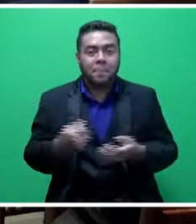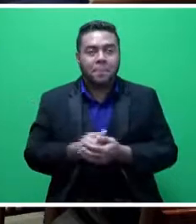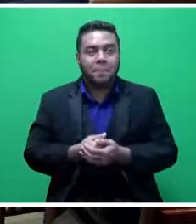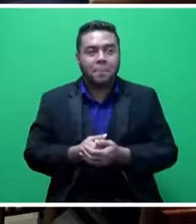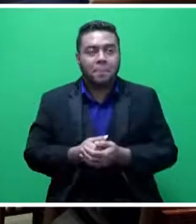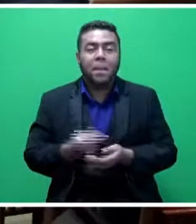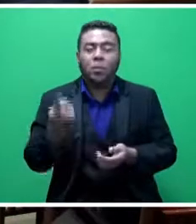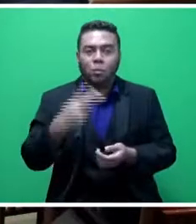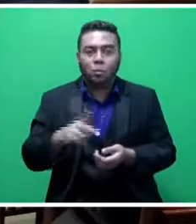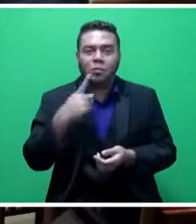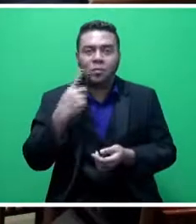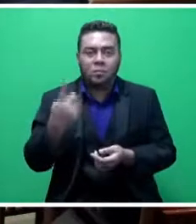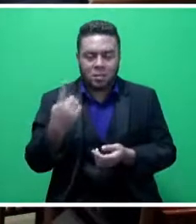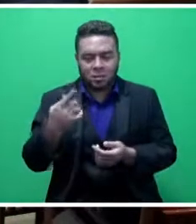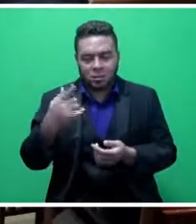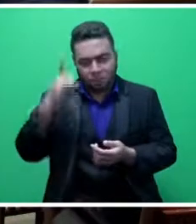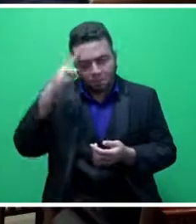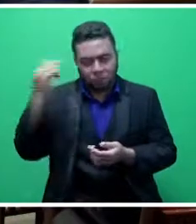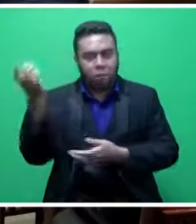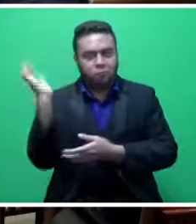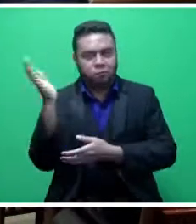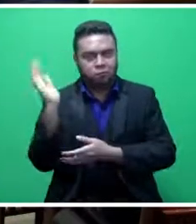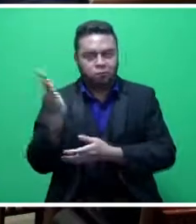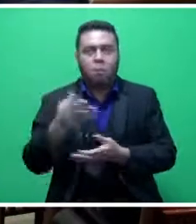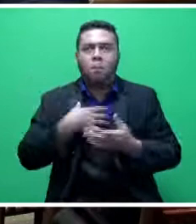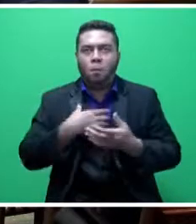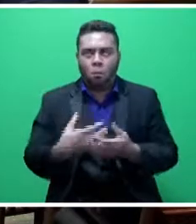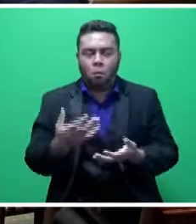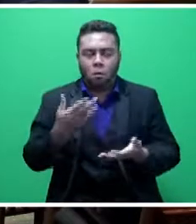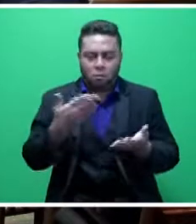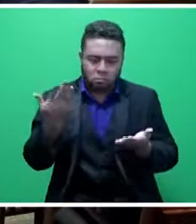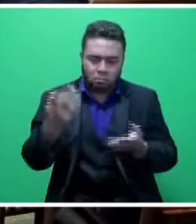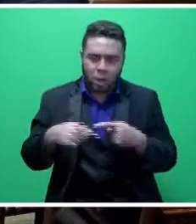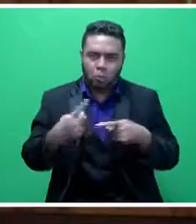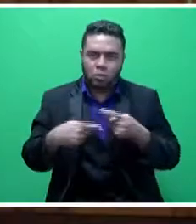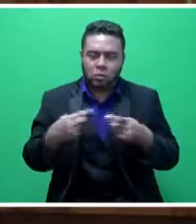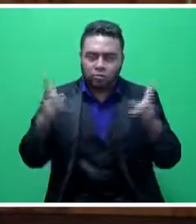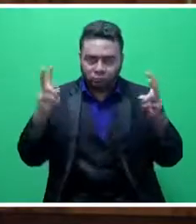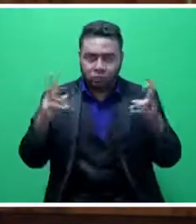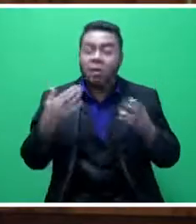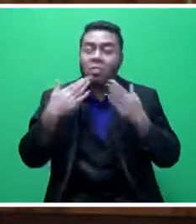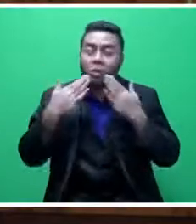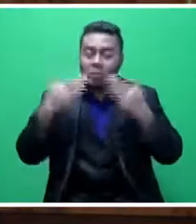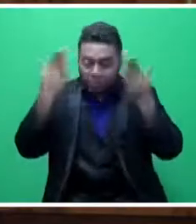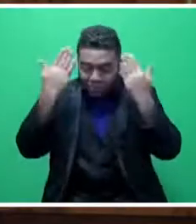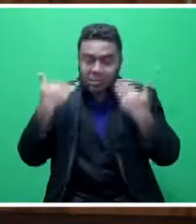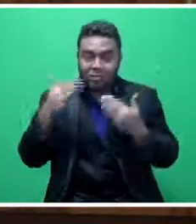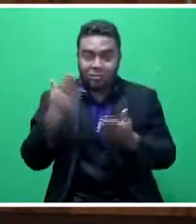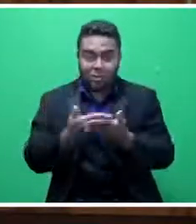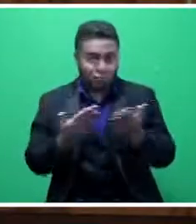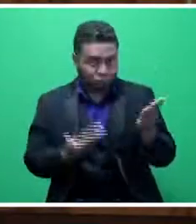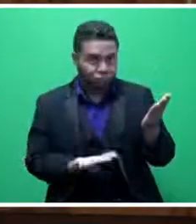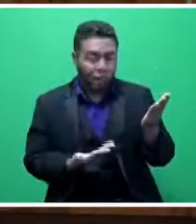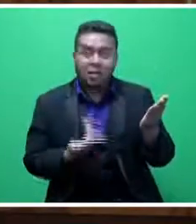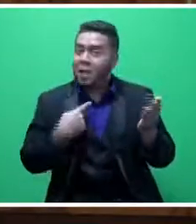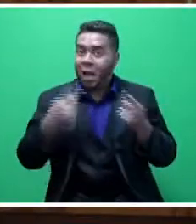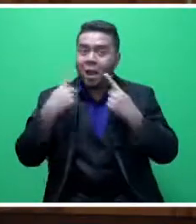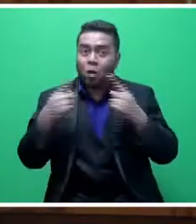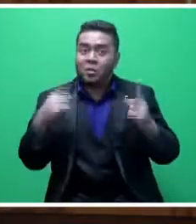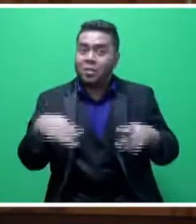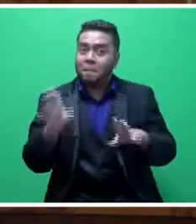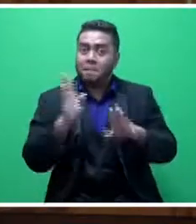to speak to his motion. You have the floor, Honourable Attorney General. Thank you, Mr. Speaker, sir. Mr. Speaker, sir, as announced in the